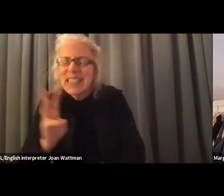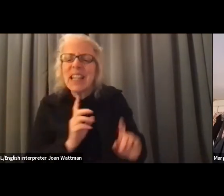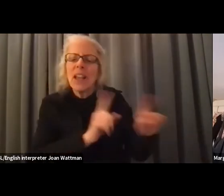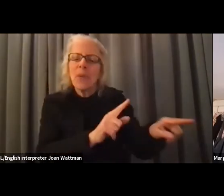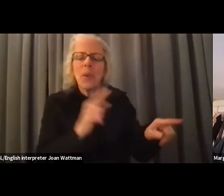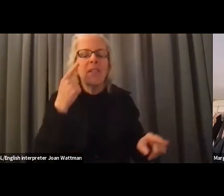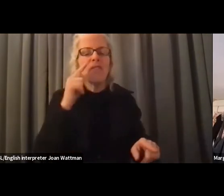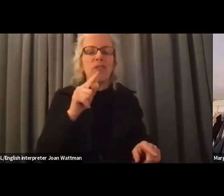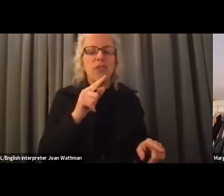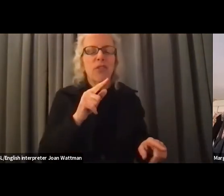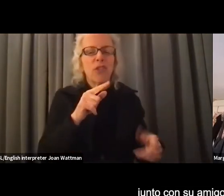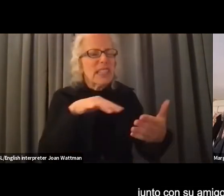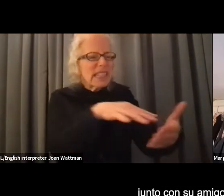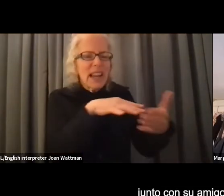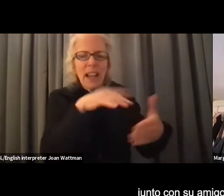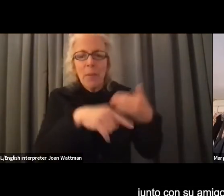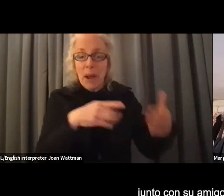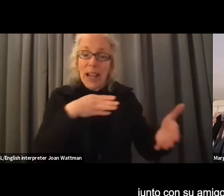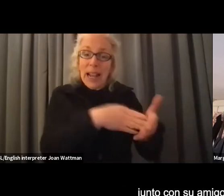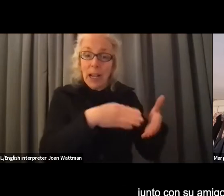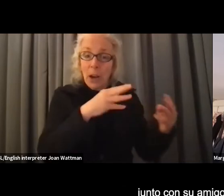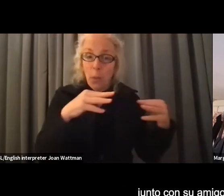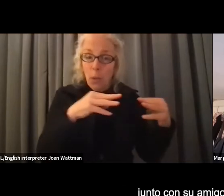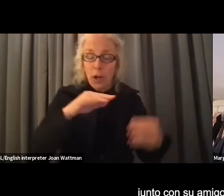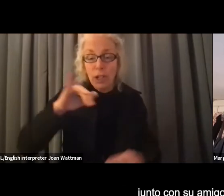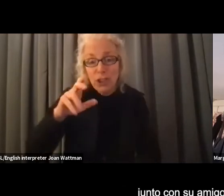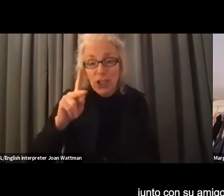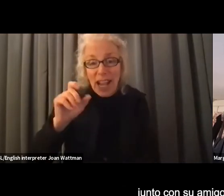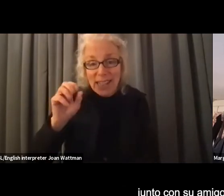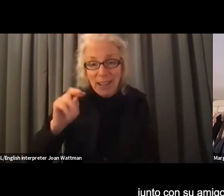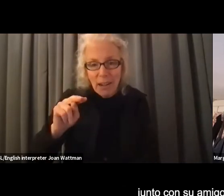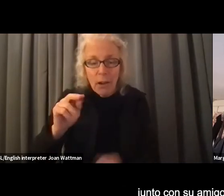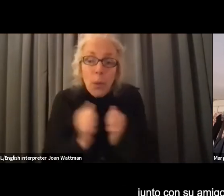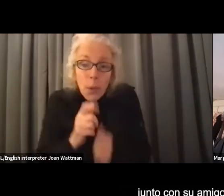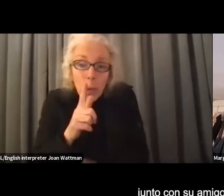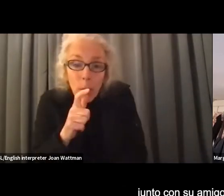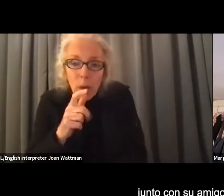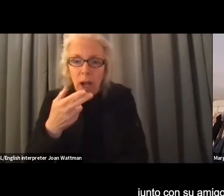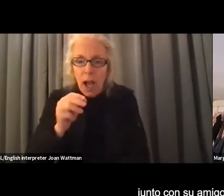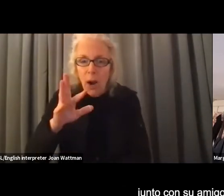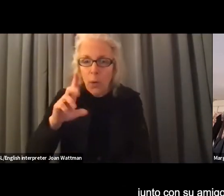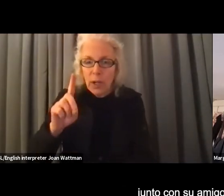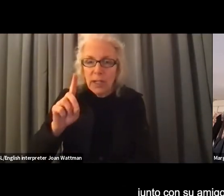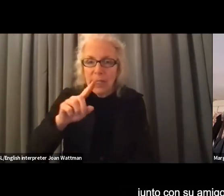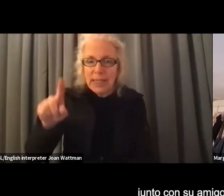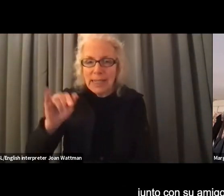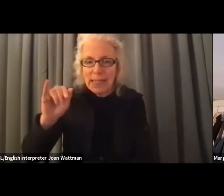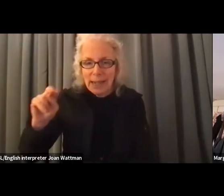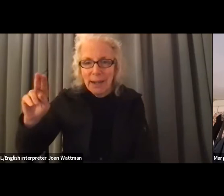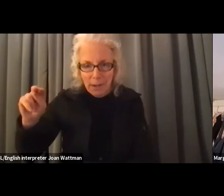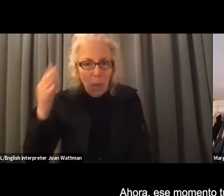teach-in in Jackson, joined by his friend Howard Zinn, who was then teaching in